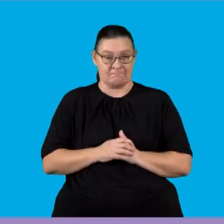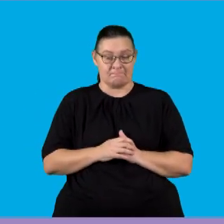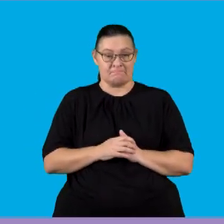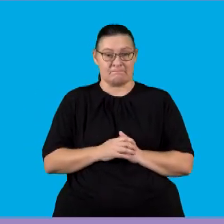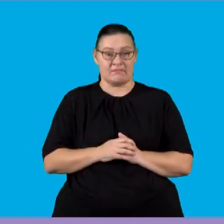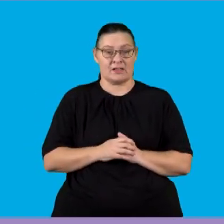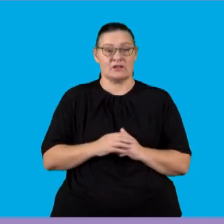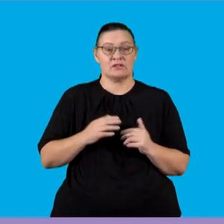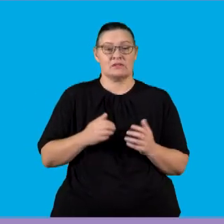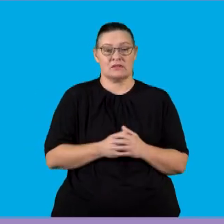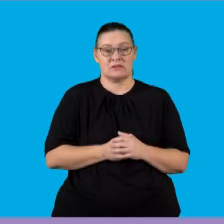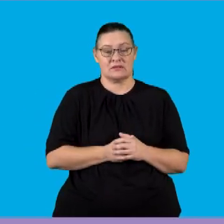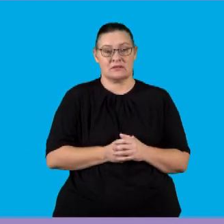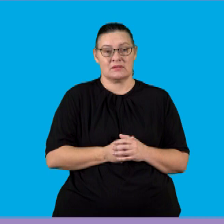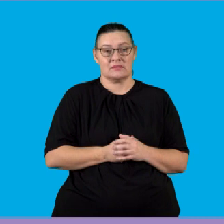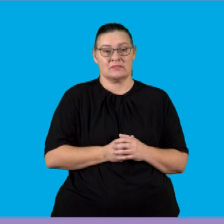876,000. So that is going to be,